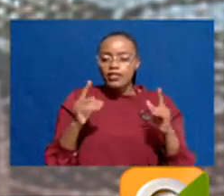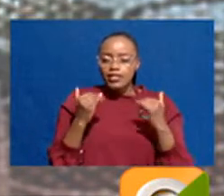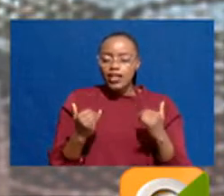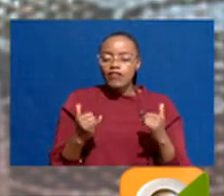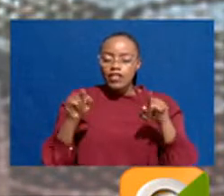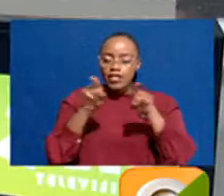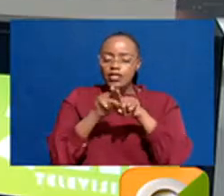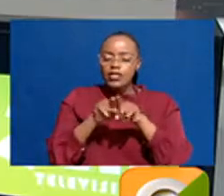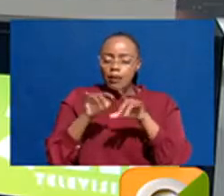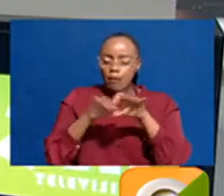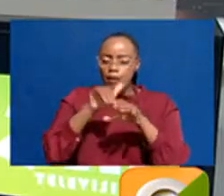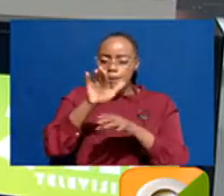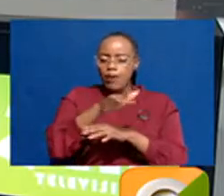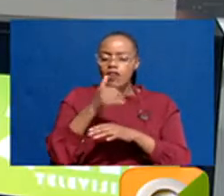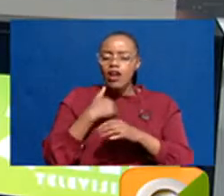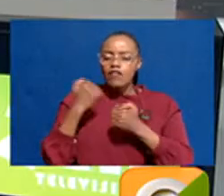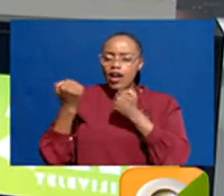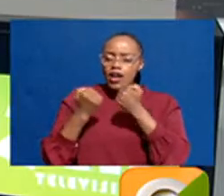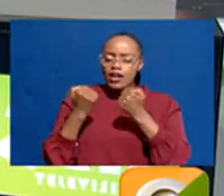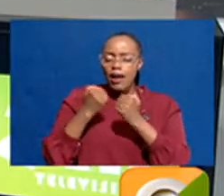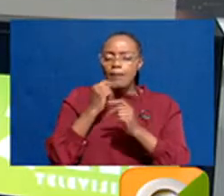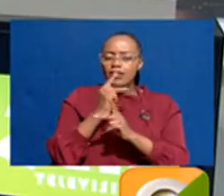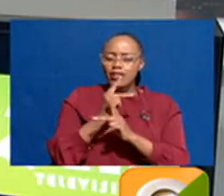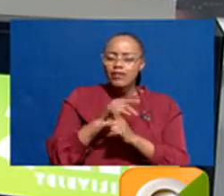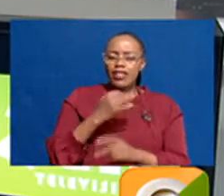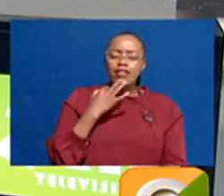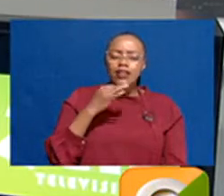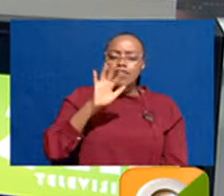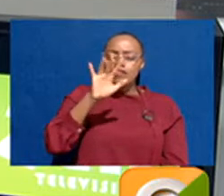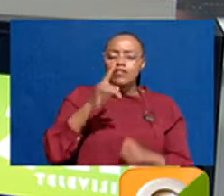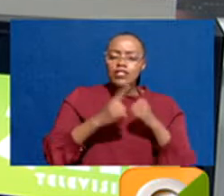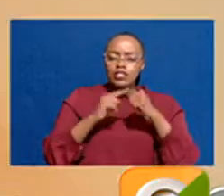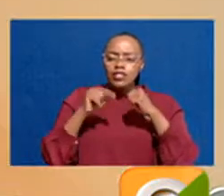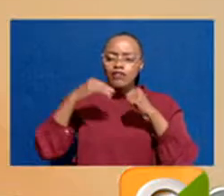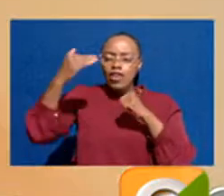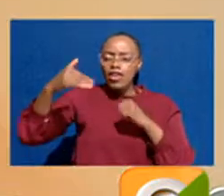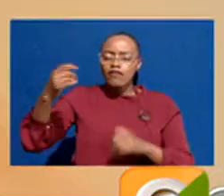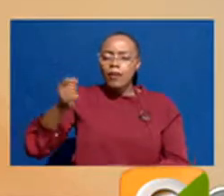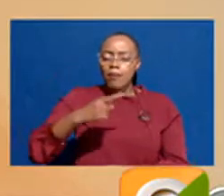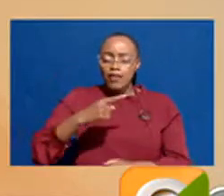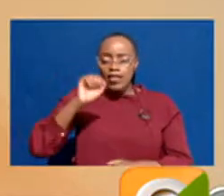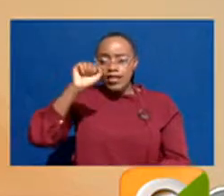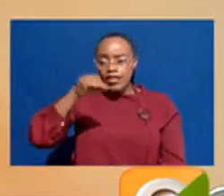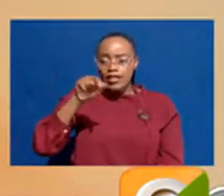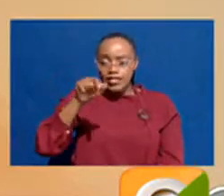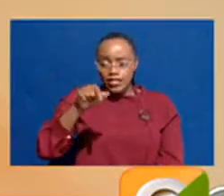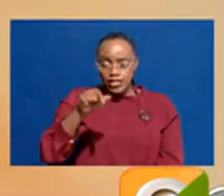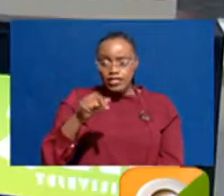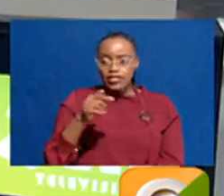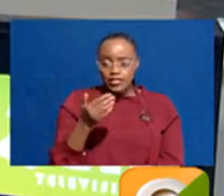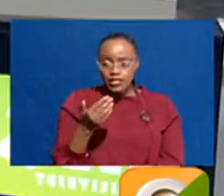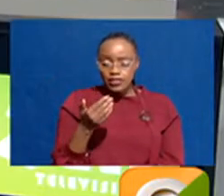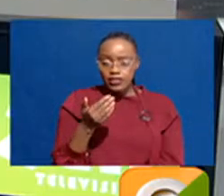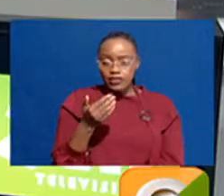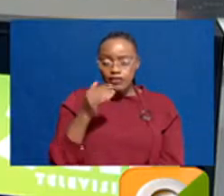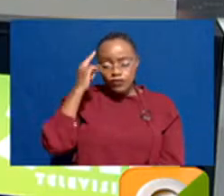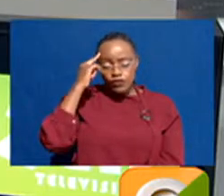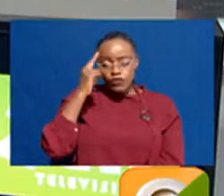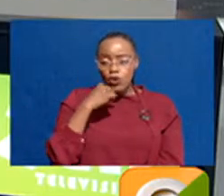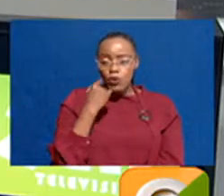same Member of Parliament has a car maintenance allowance of 356,000 shillings per month. That one is for